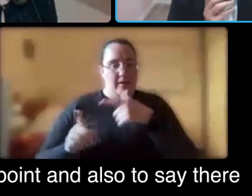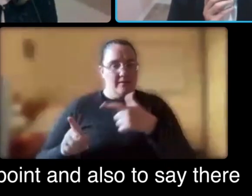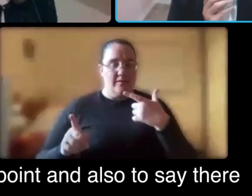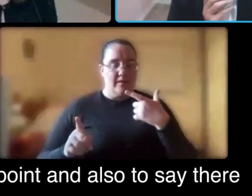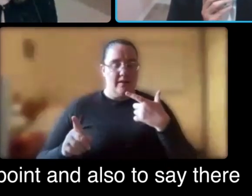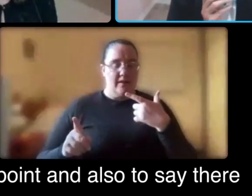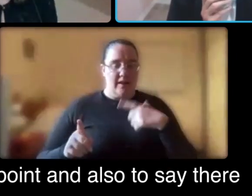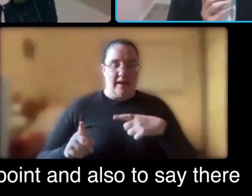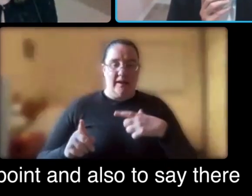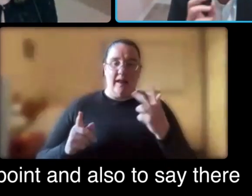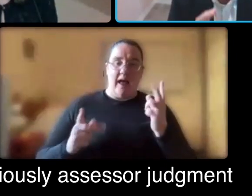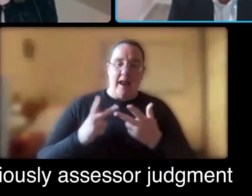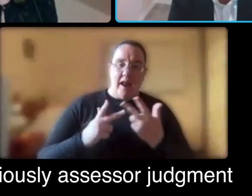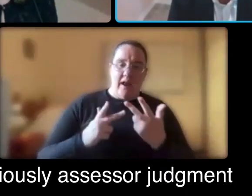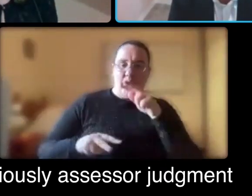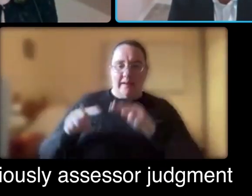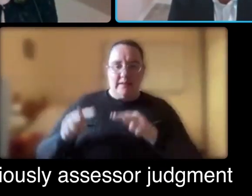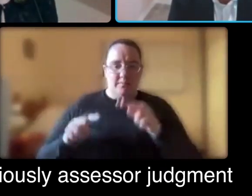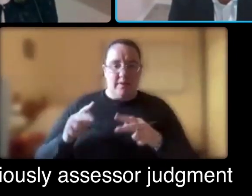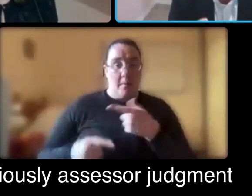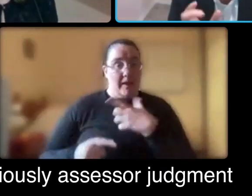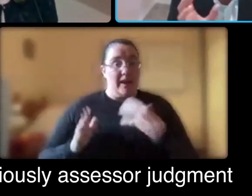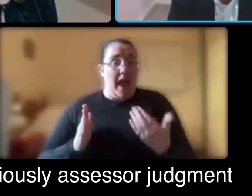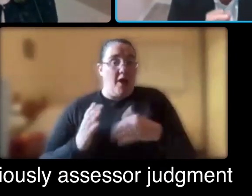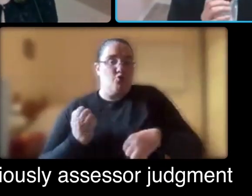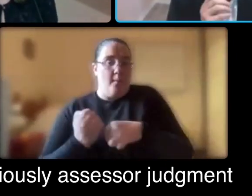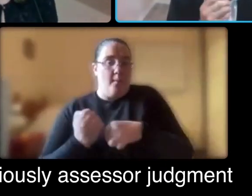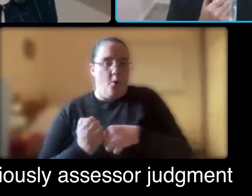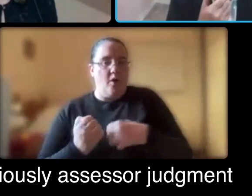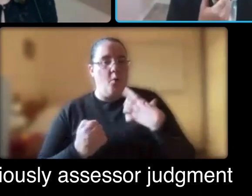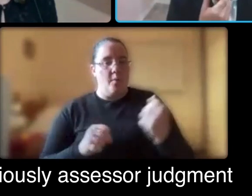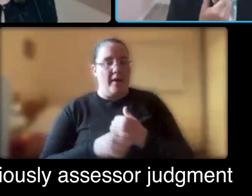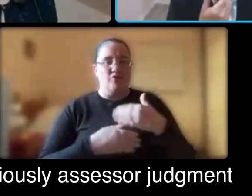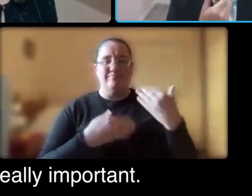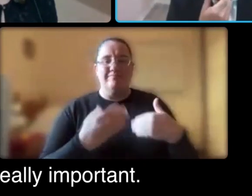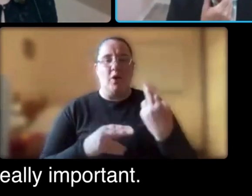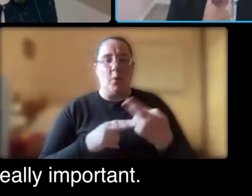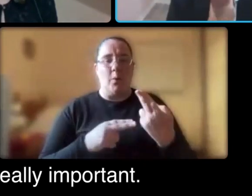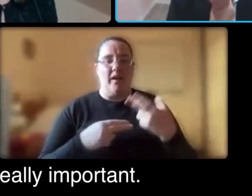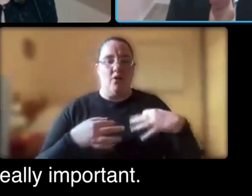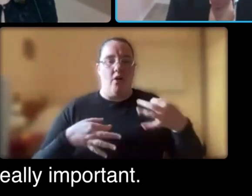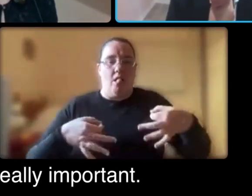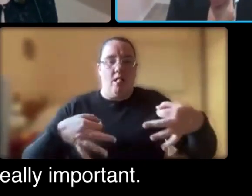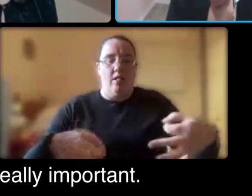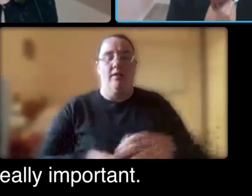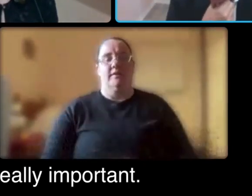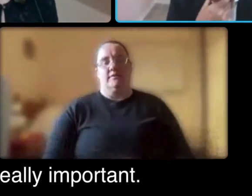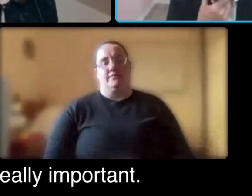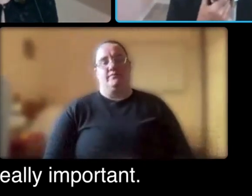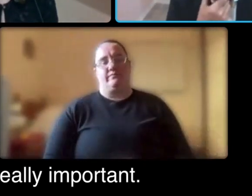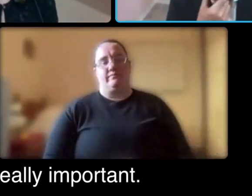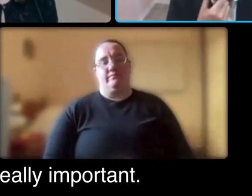that point, and also to say there are a lot of areas where obviously assessor judgment and so